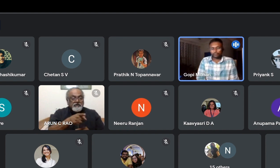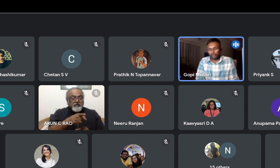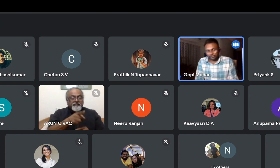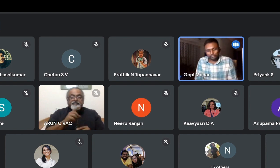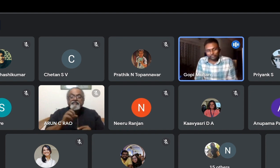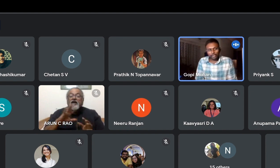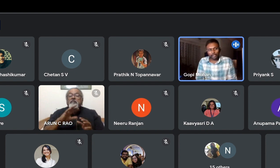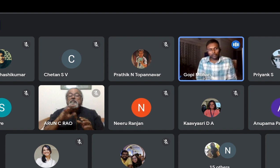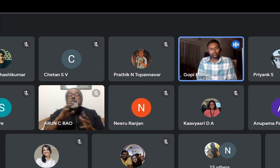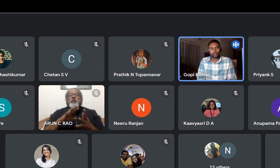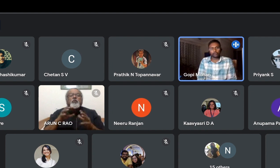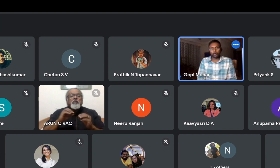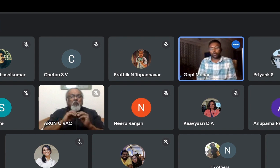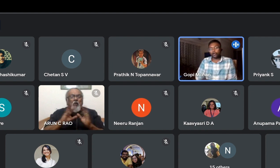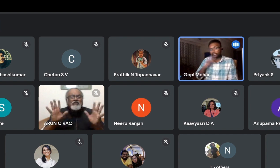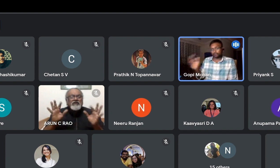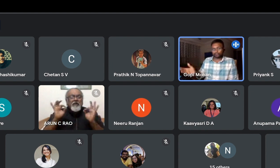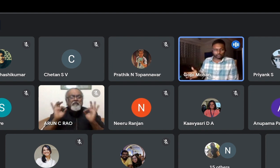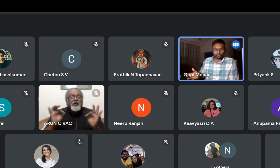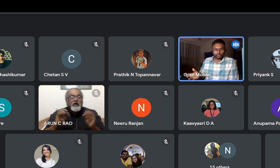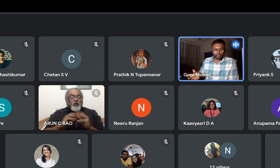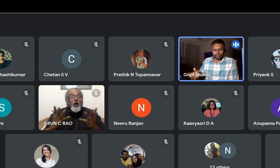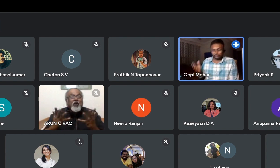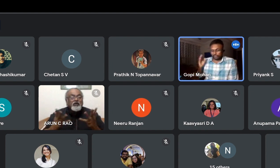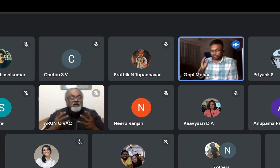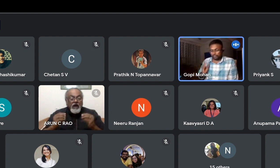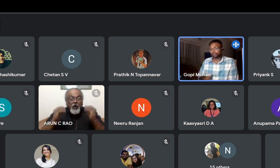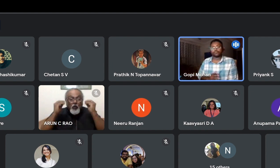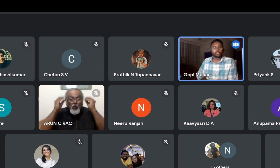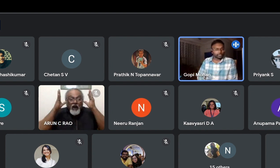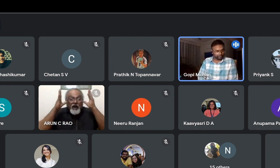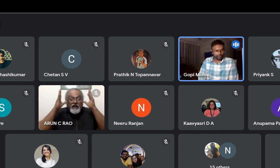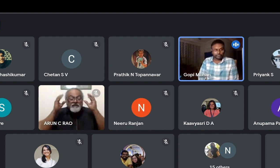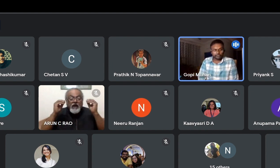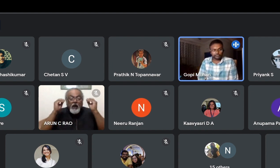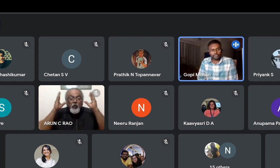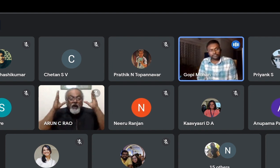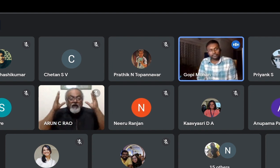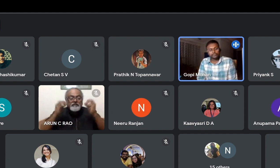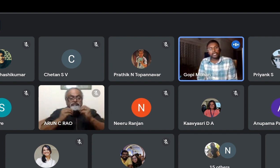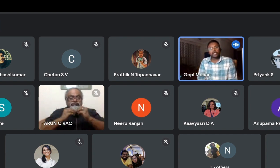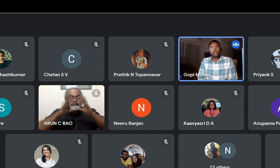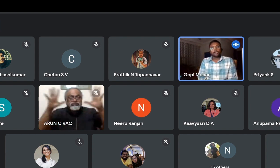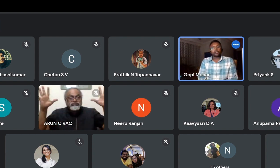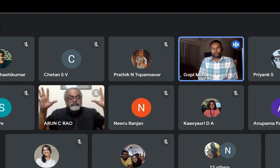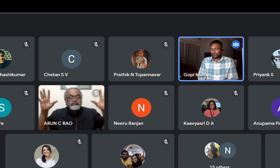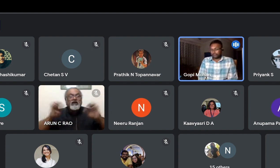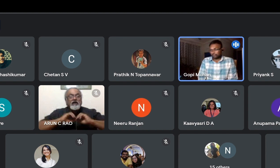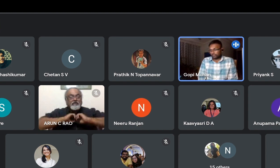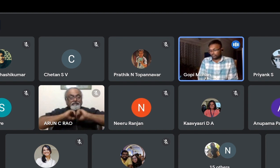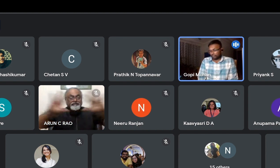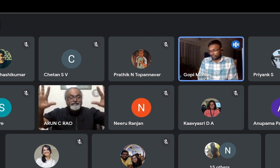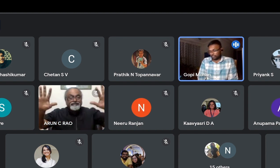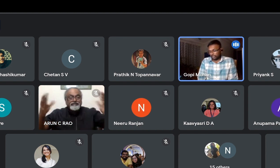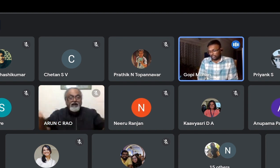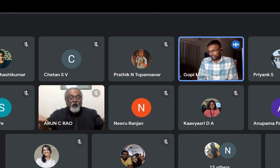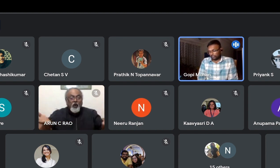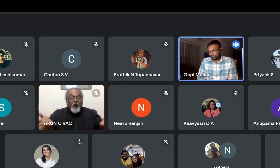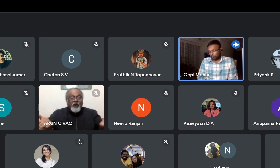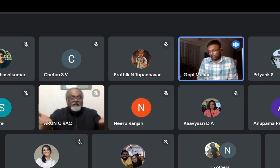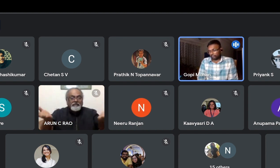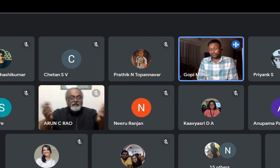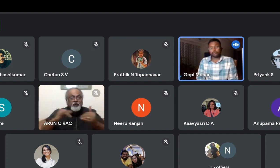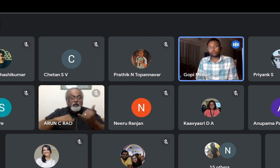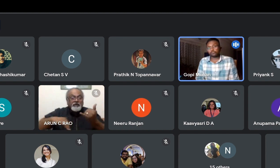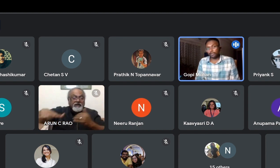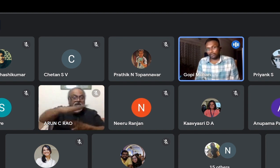raise awareness around all kinds of disabilities, but especially invisible disabilities. A couple of things which we were doing is,